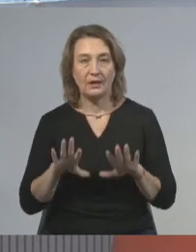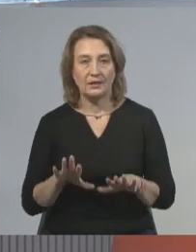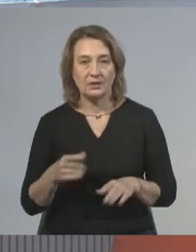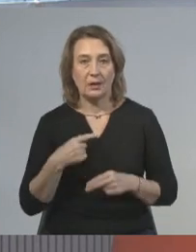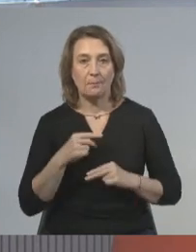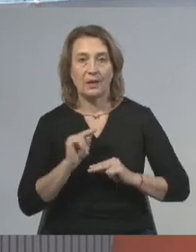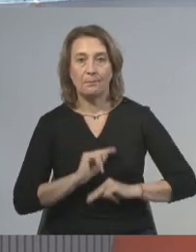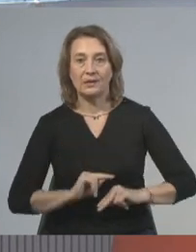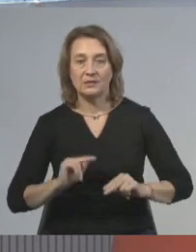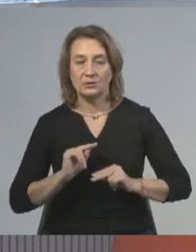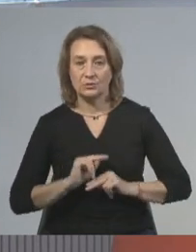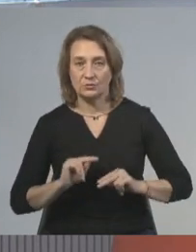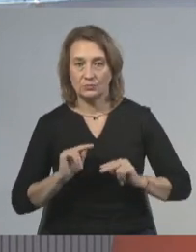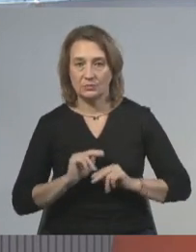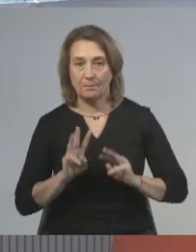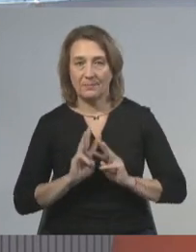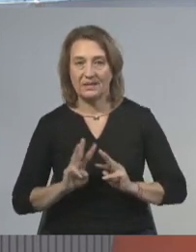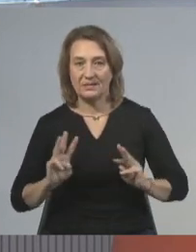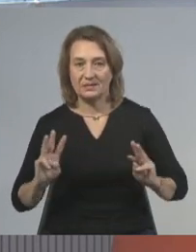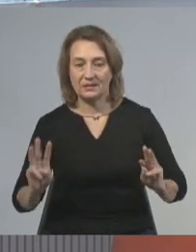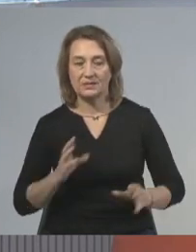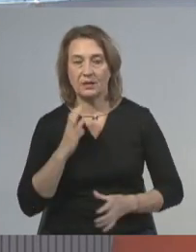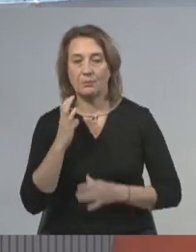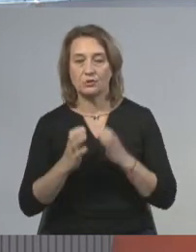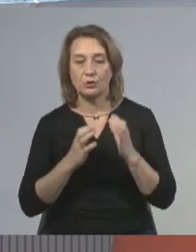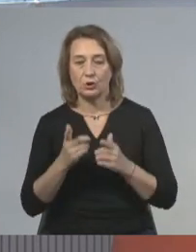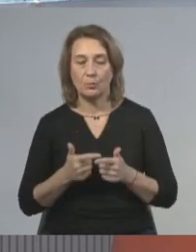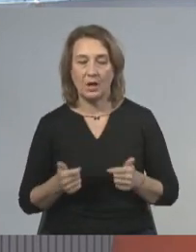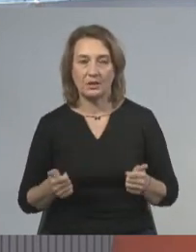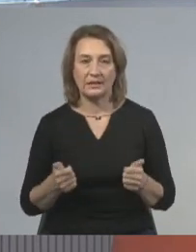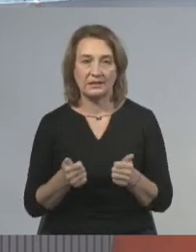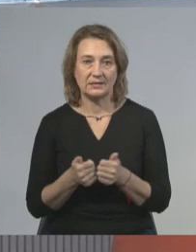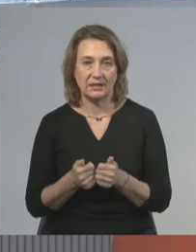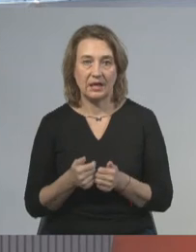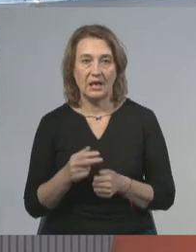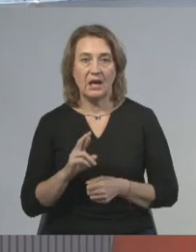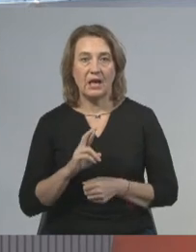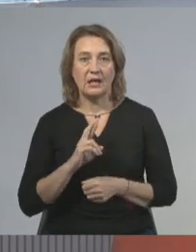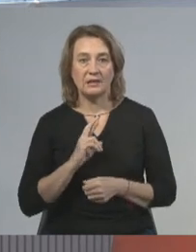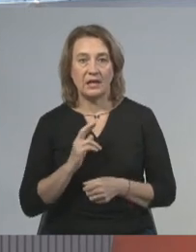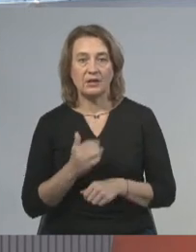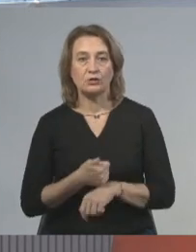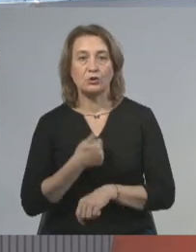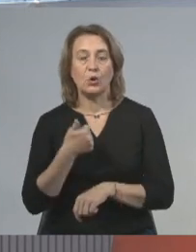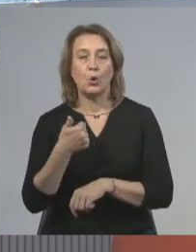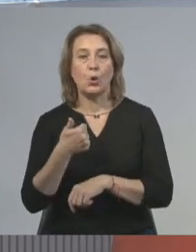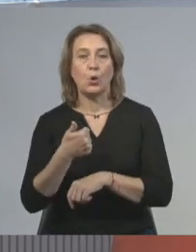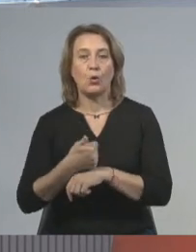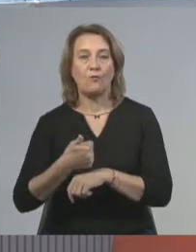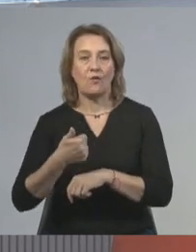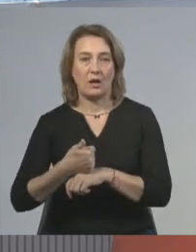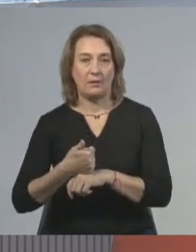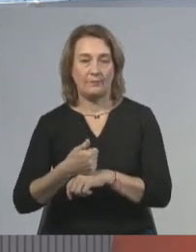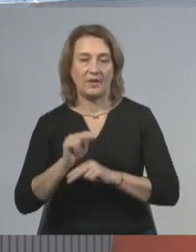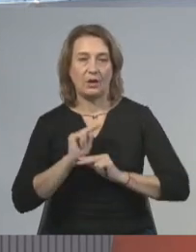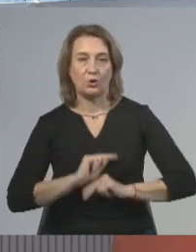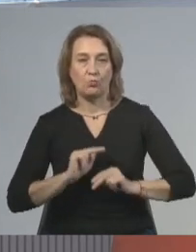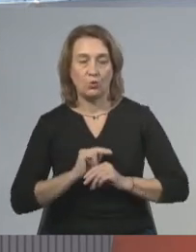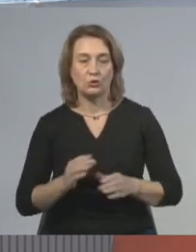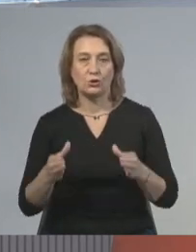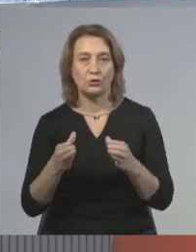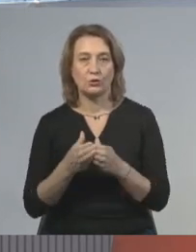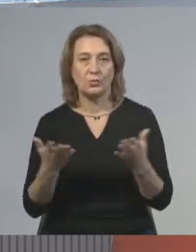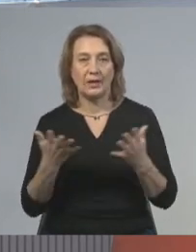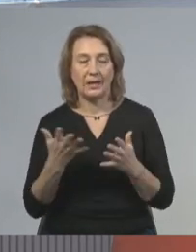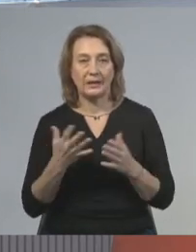actively cooperate with the ministry of digital transformation with international organizations i'm also head of the working group which